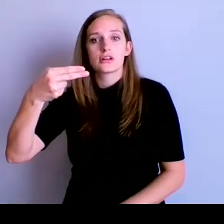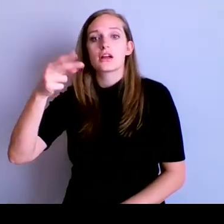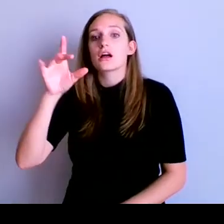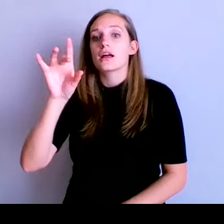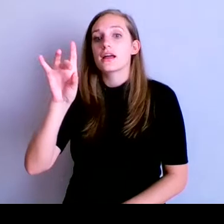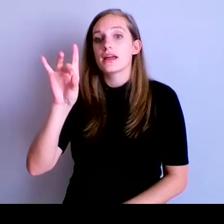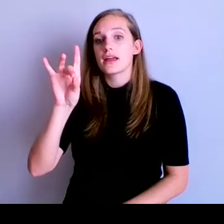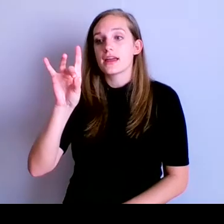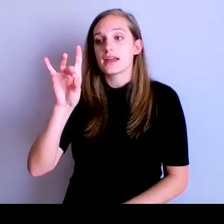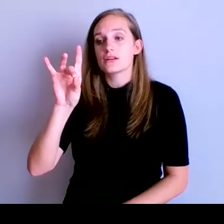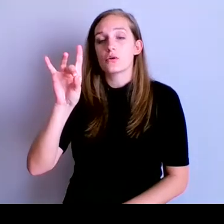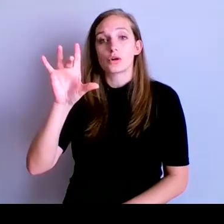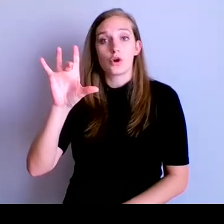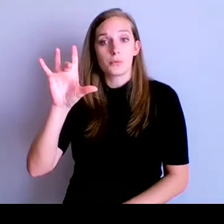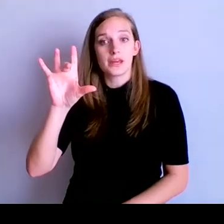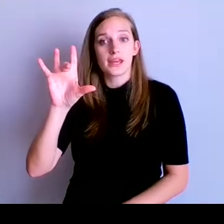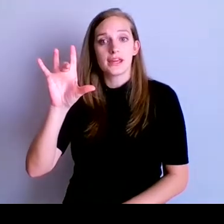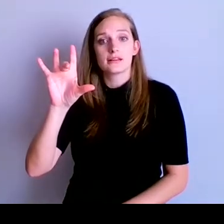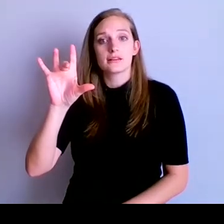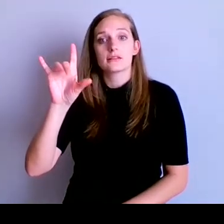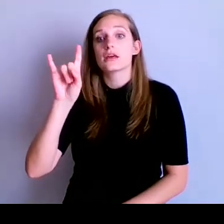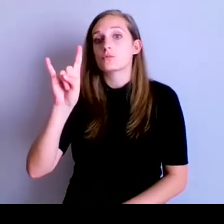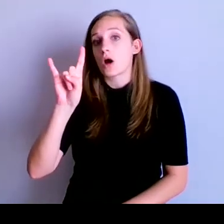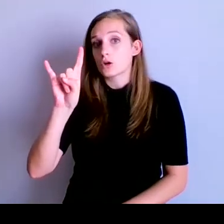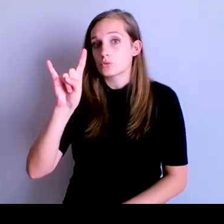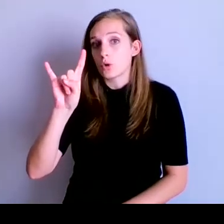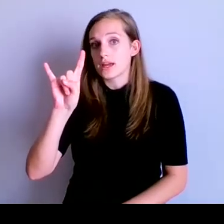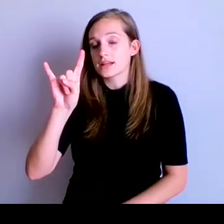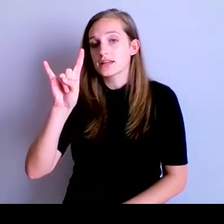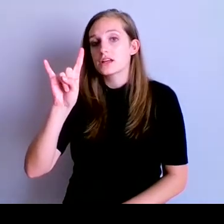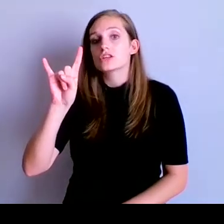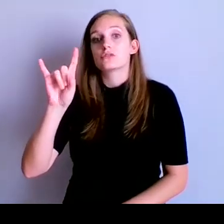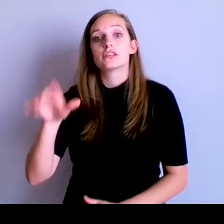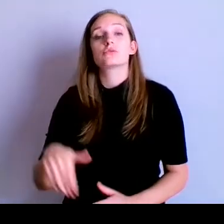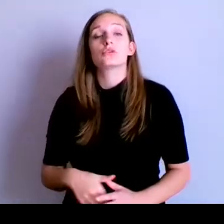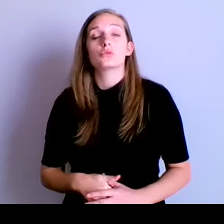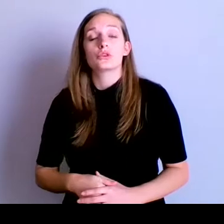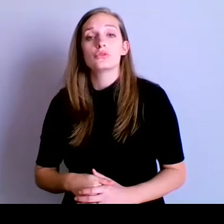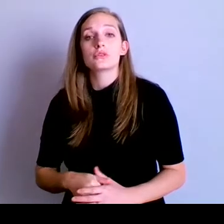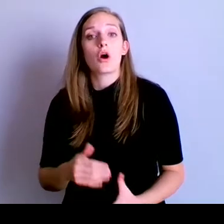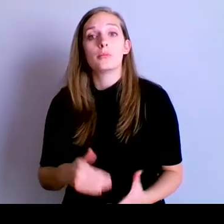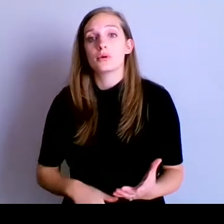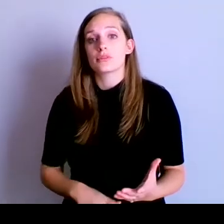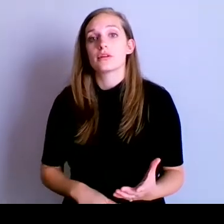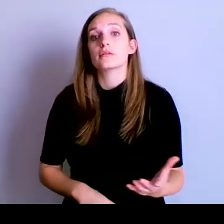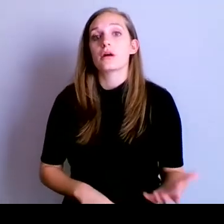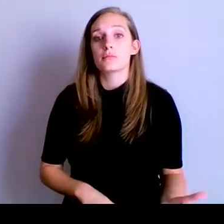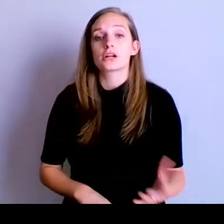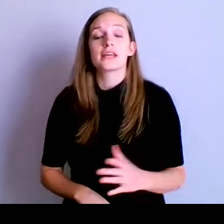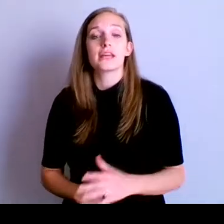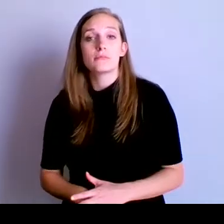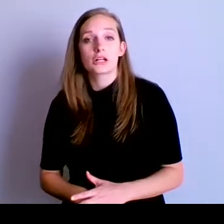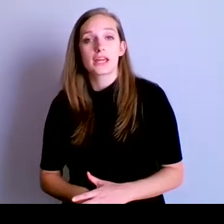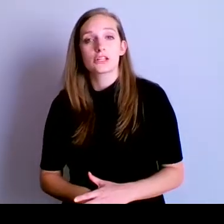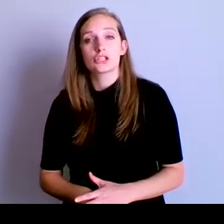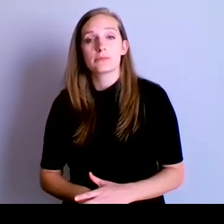H, 8 or an open 8, and the rock and roll hand. So these, you will use both the